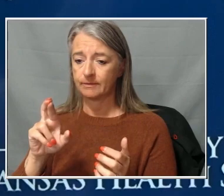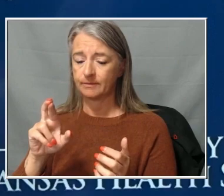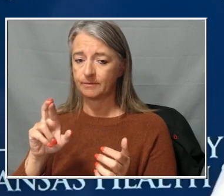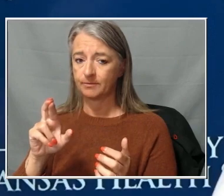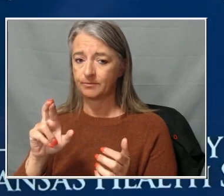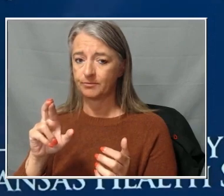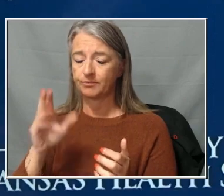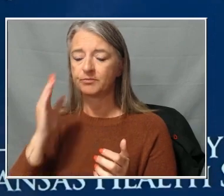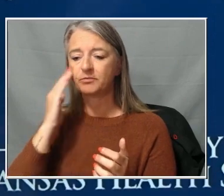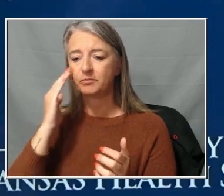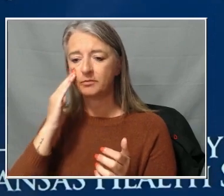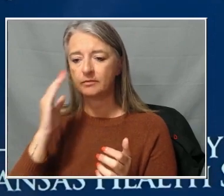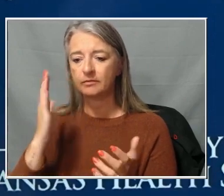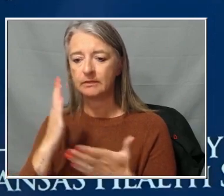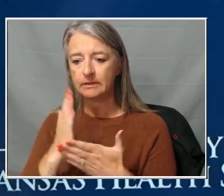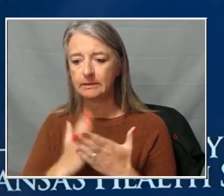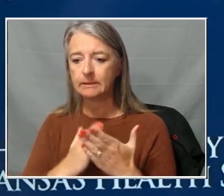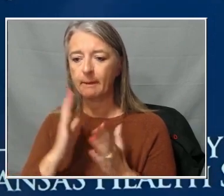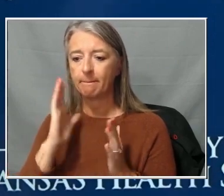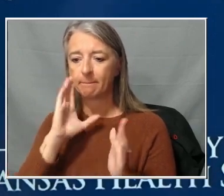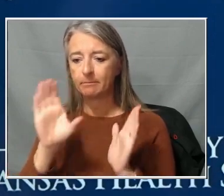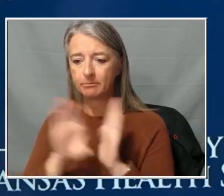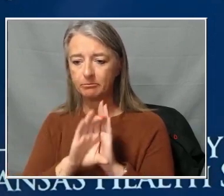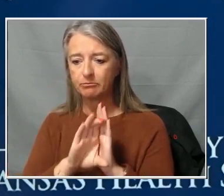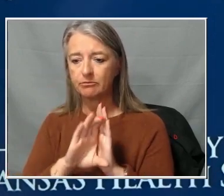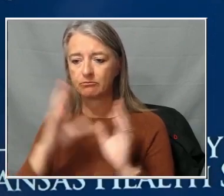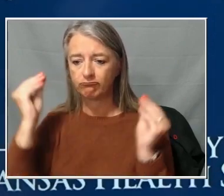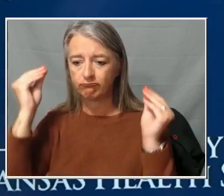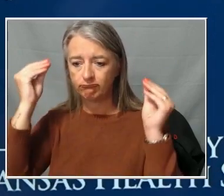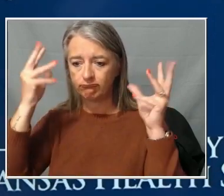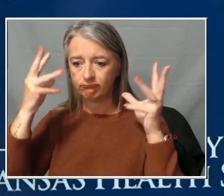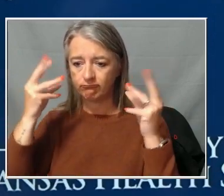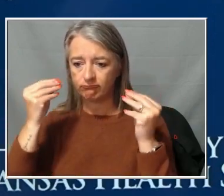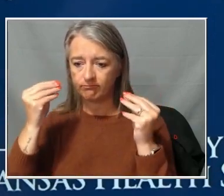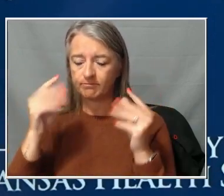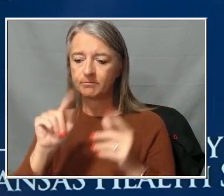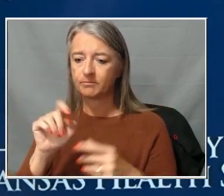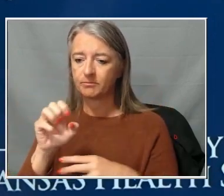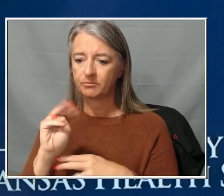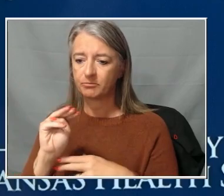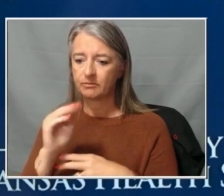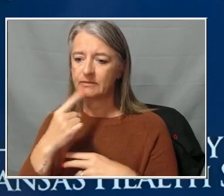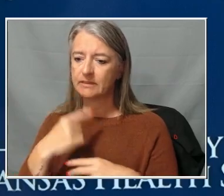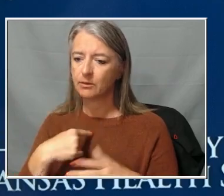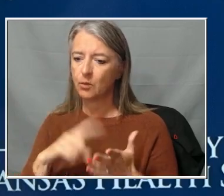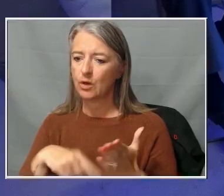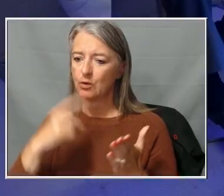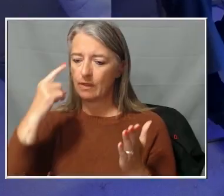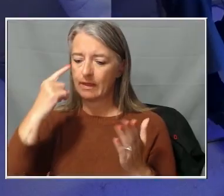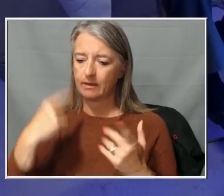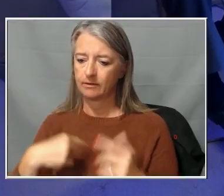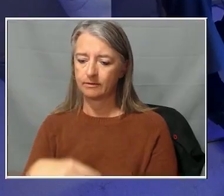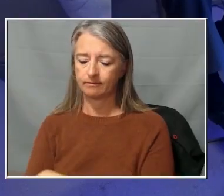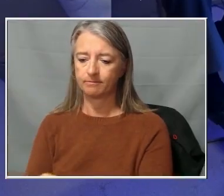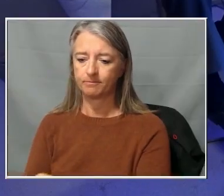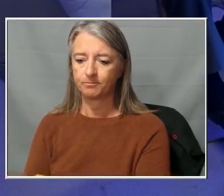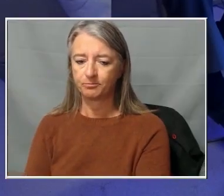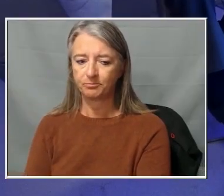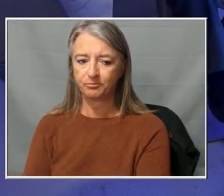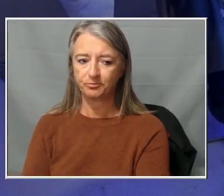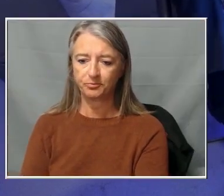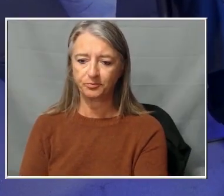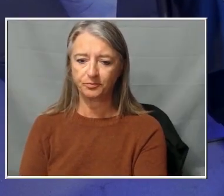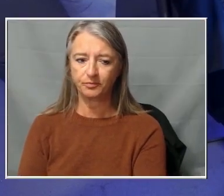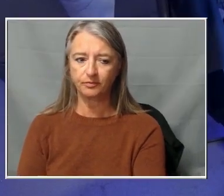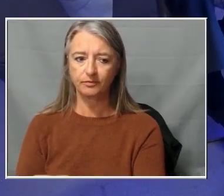knew she was going to need some neuroimaging. And at that point, I said, hey, Tom, take a look and tell me what you think on this as well. Then yes, go ahead, I was just